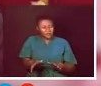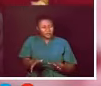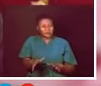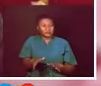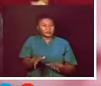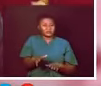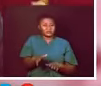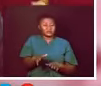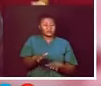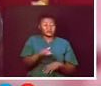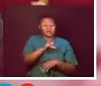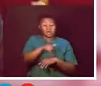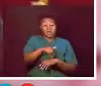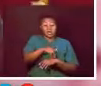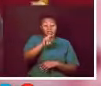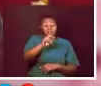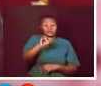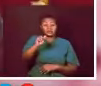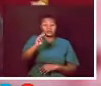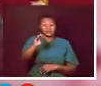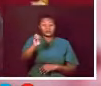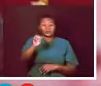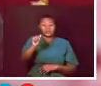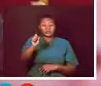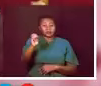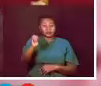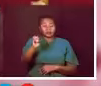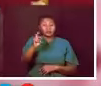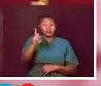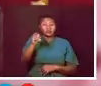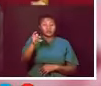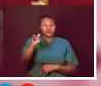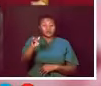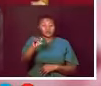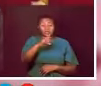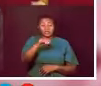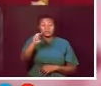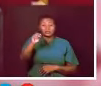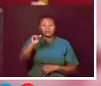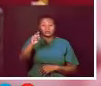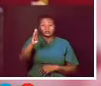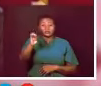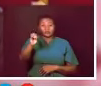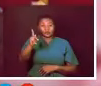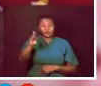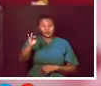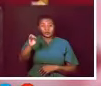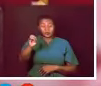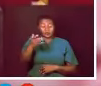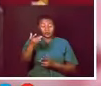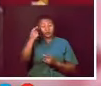at Nyamiase, Kofi Krom, and Nyame Bechere, awaiting customer